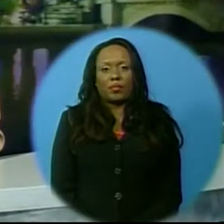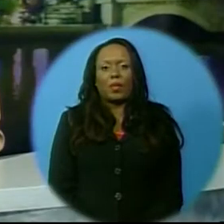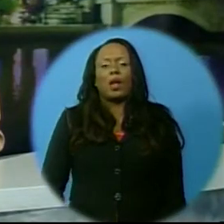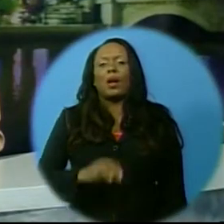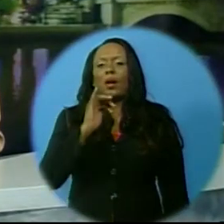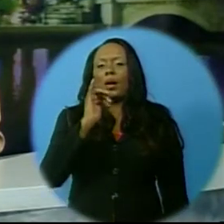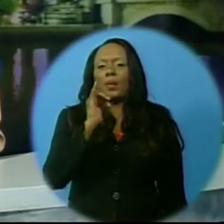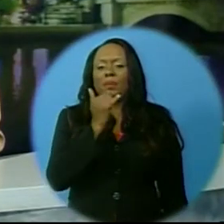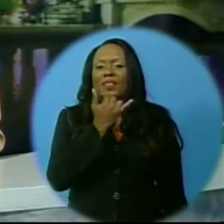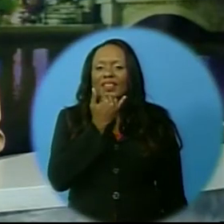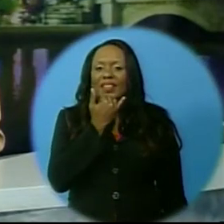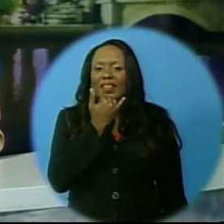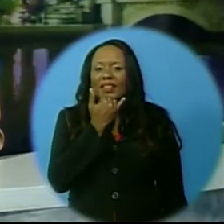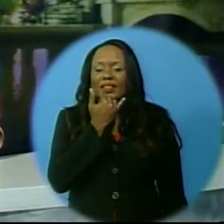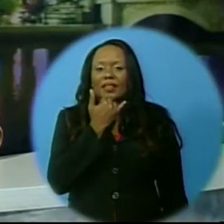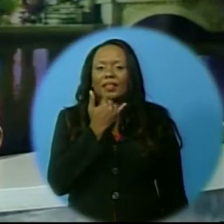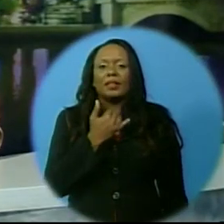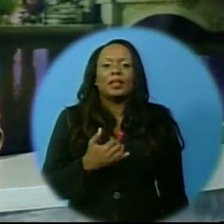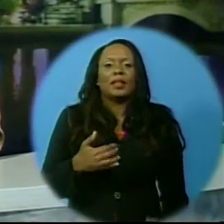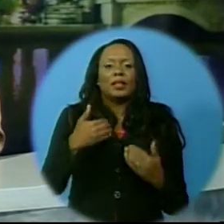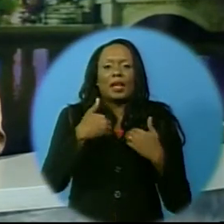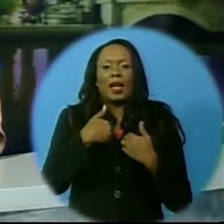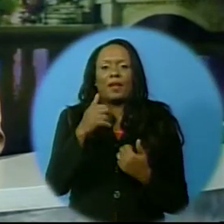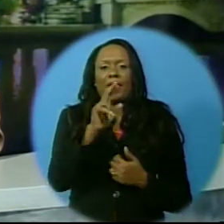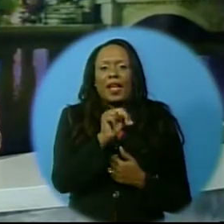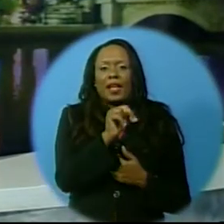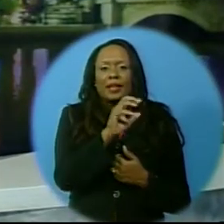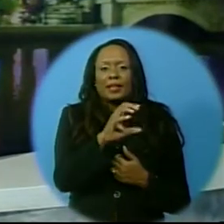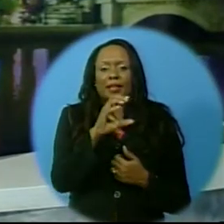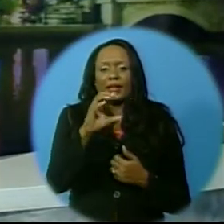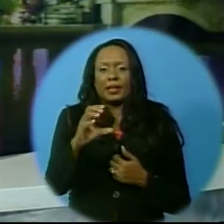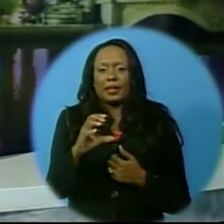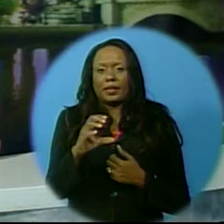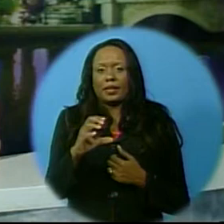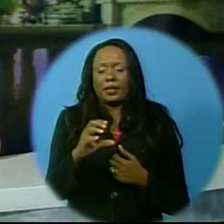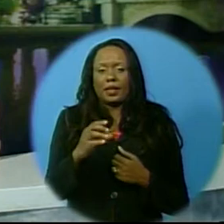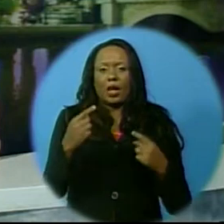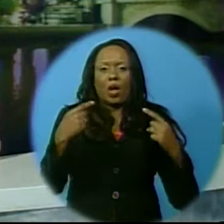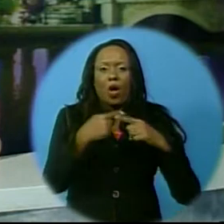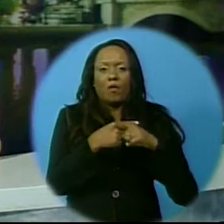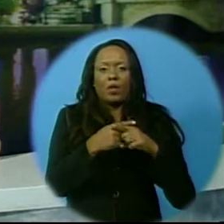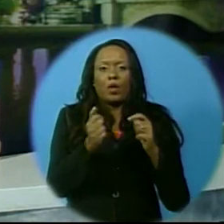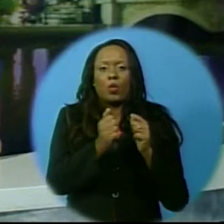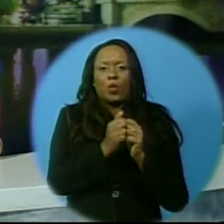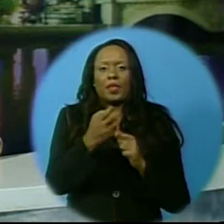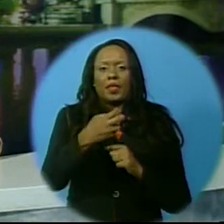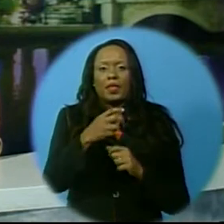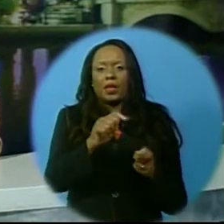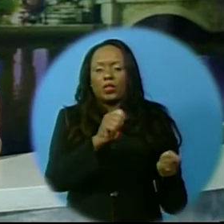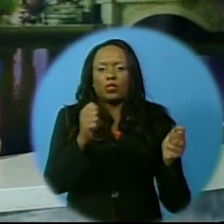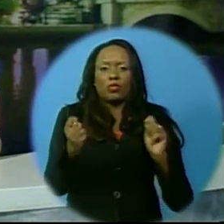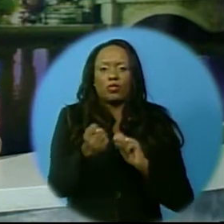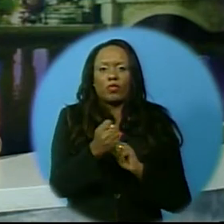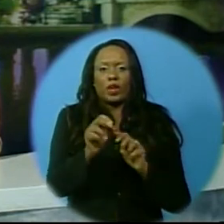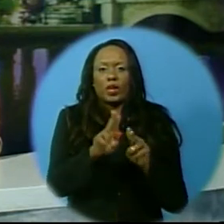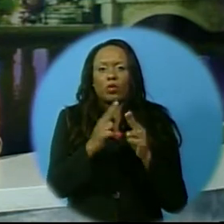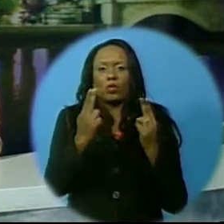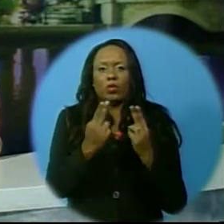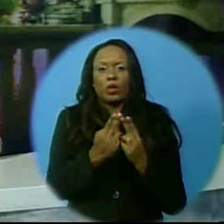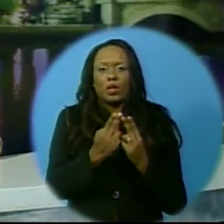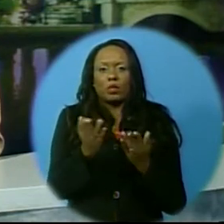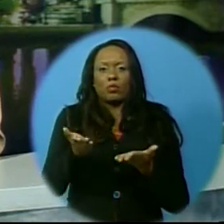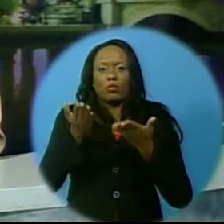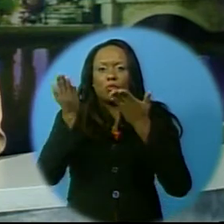It was a mistake to send the National Conservation Commission impasse with the trade unions over layoffs to the Employment Rights